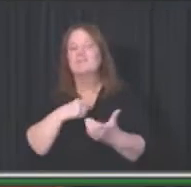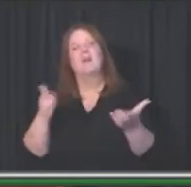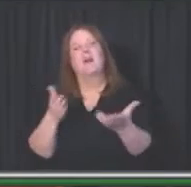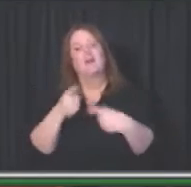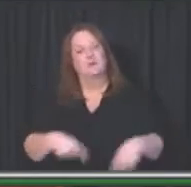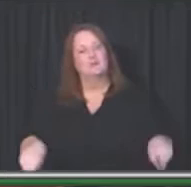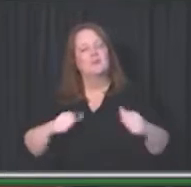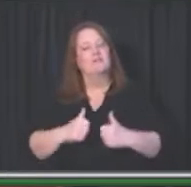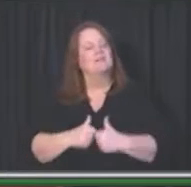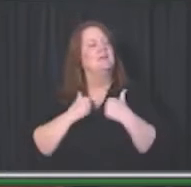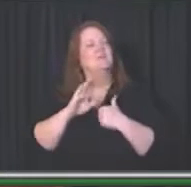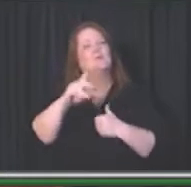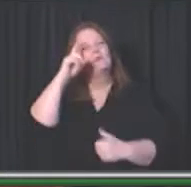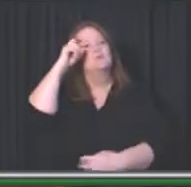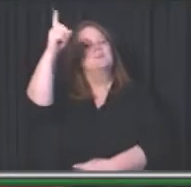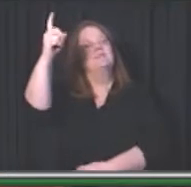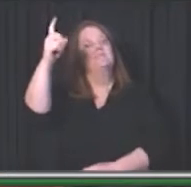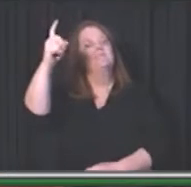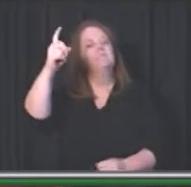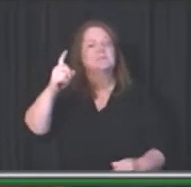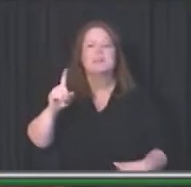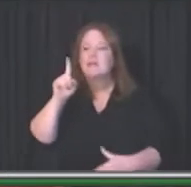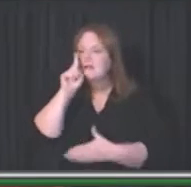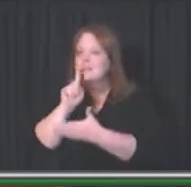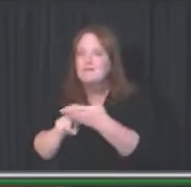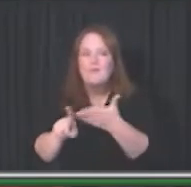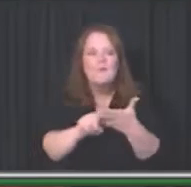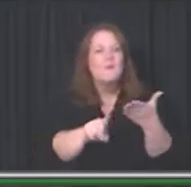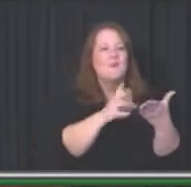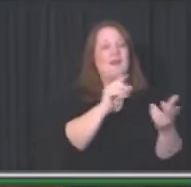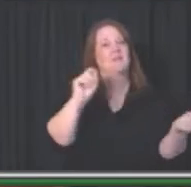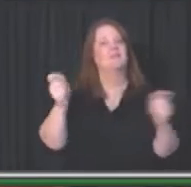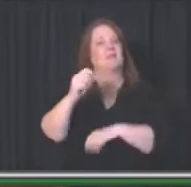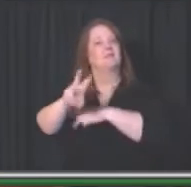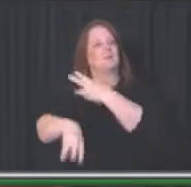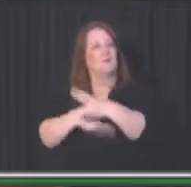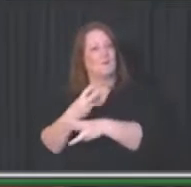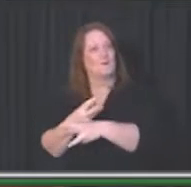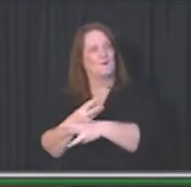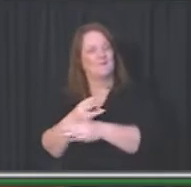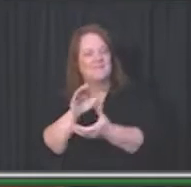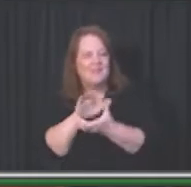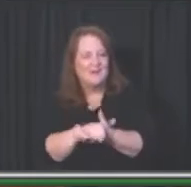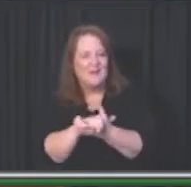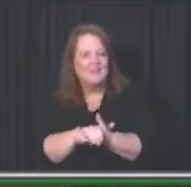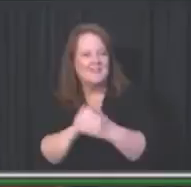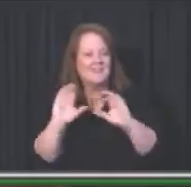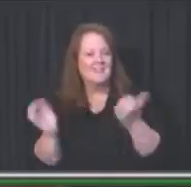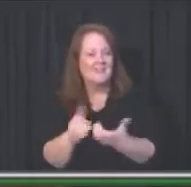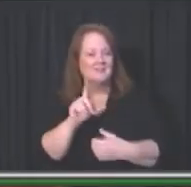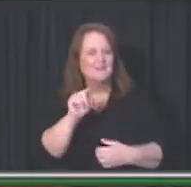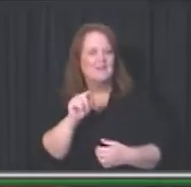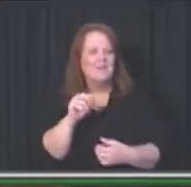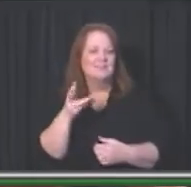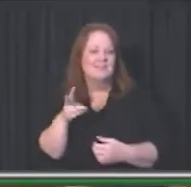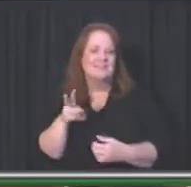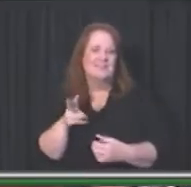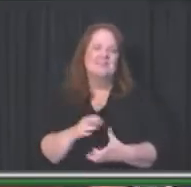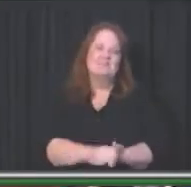encourage you to live your dreams, explore, and change the world. Congratulations, class of